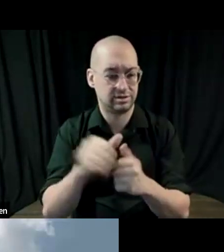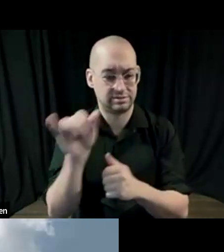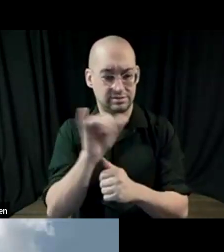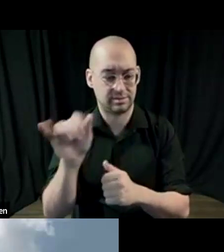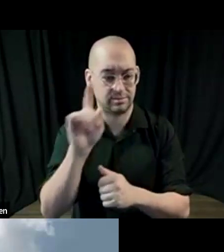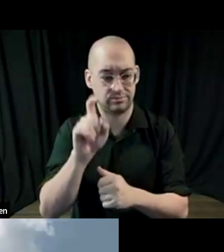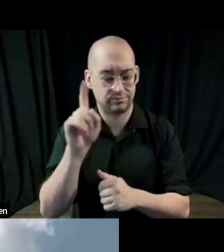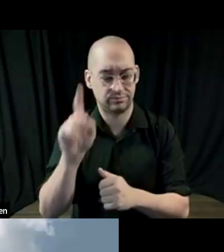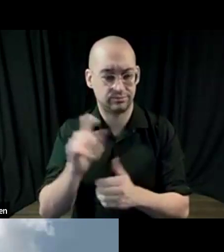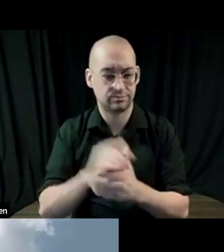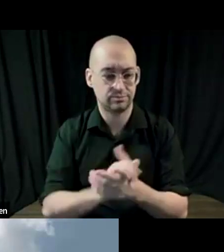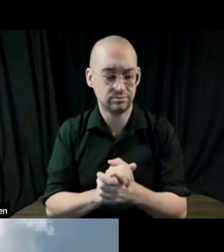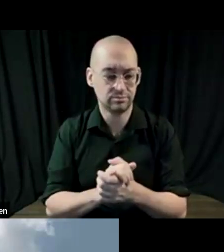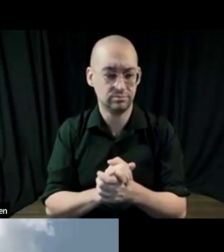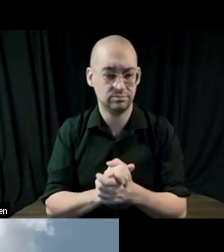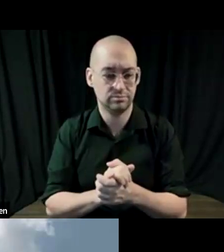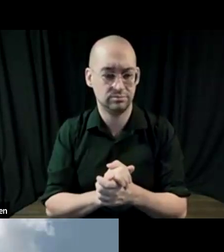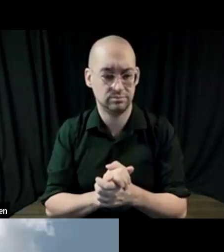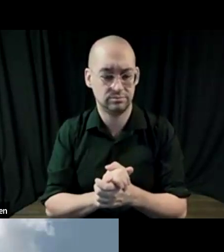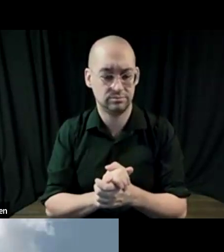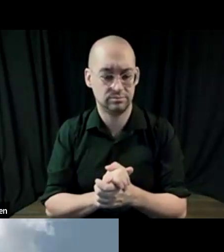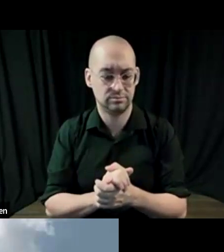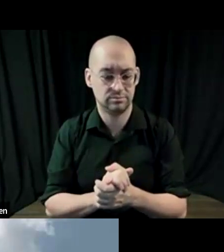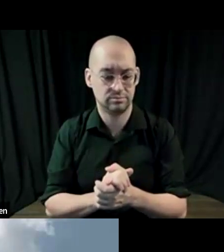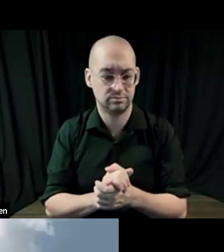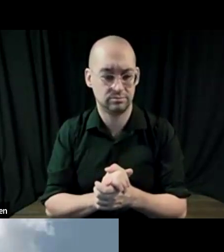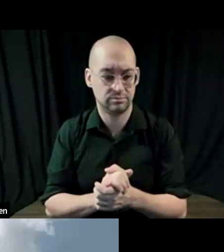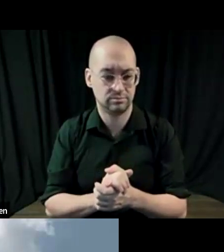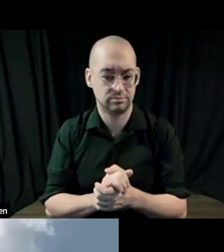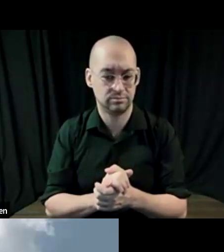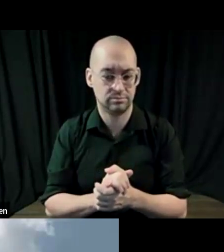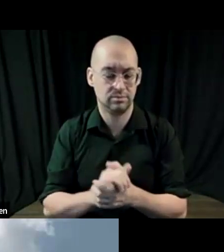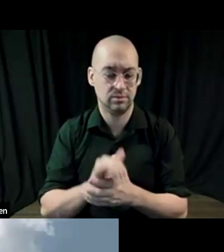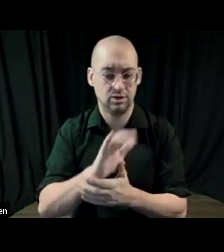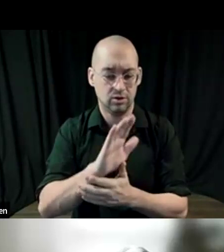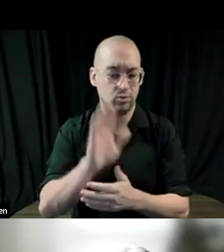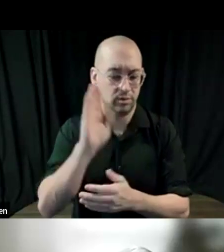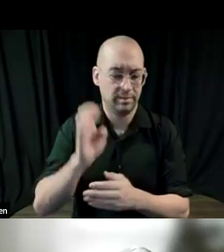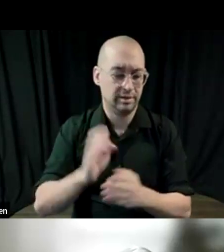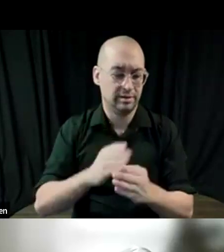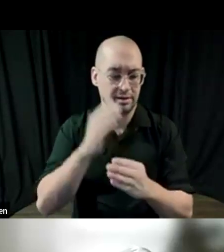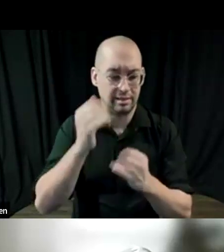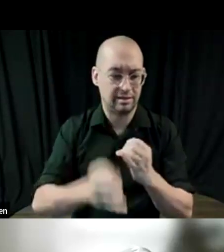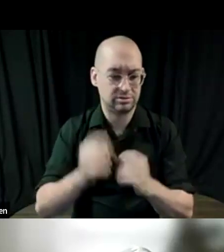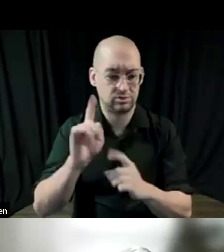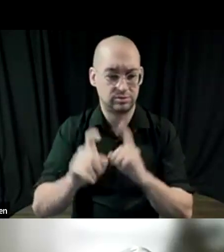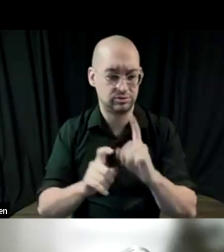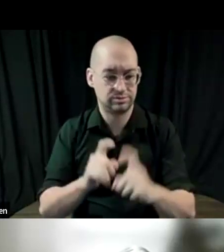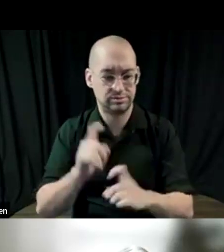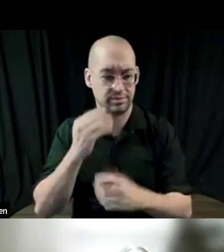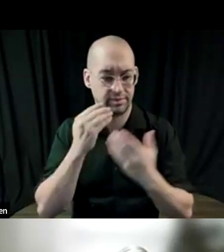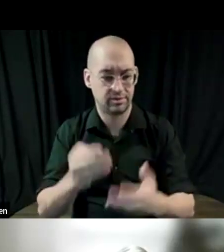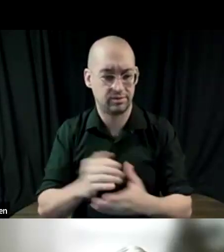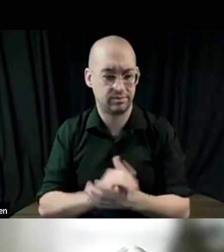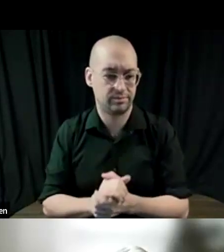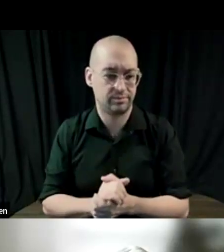that you have your hand raised for? And if not, could you please, you'll be our last question. Thank you.